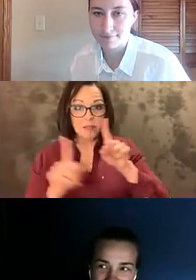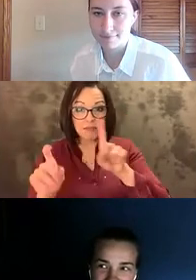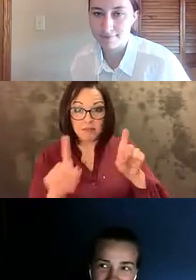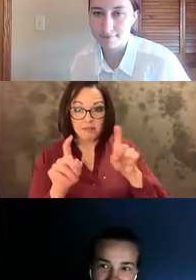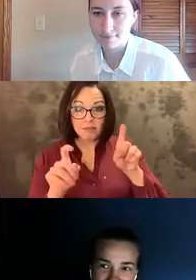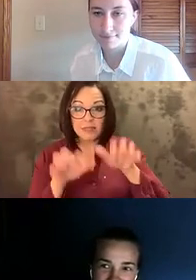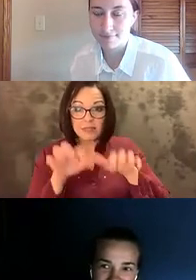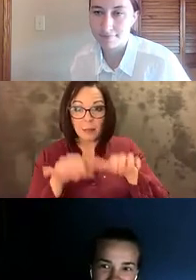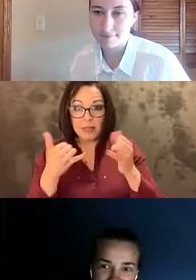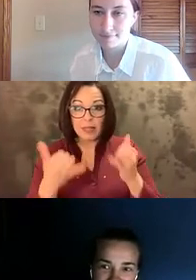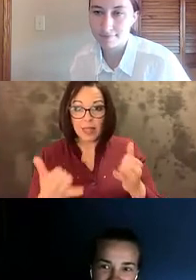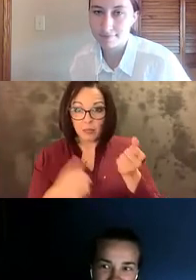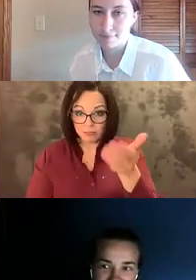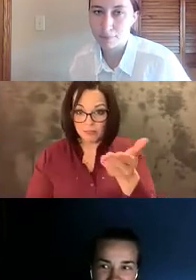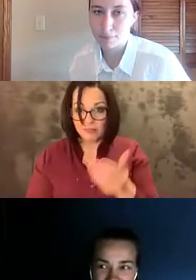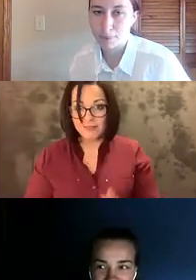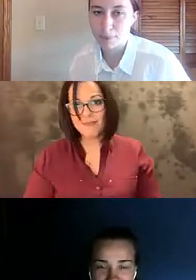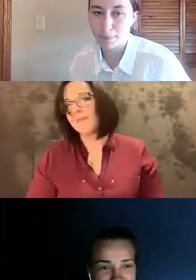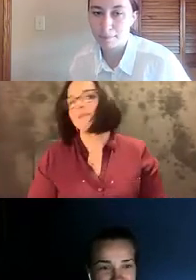type in.